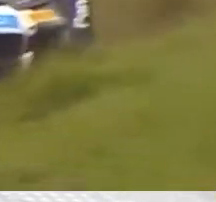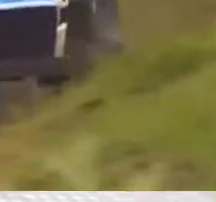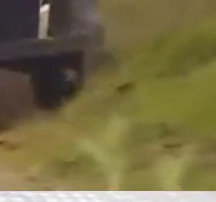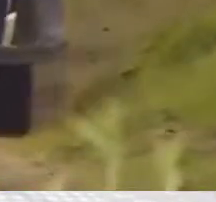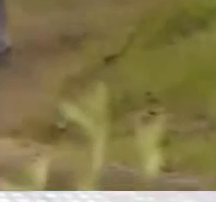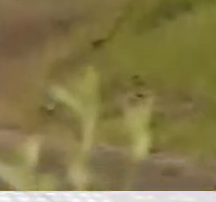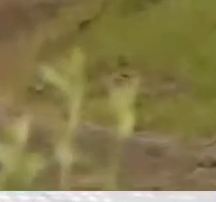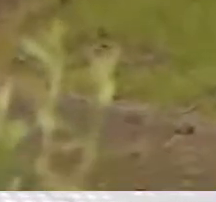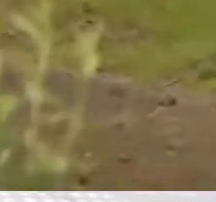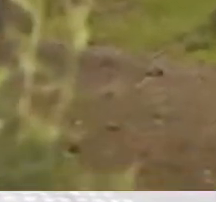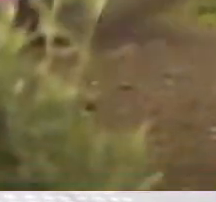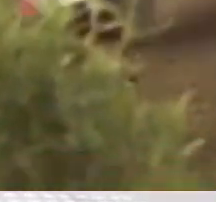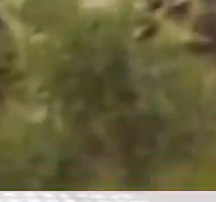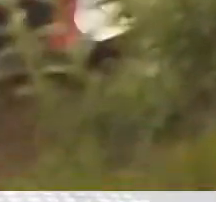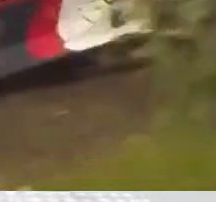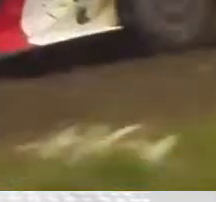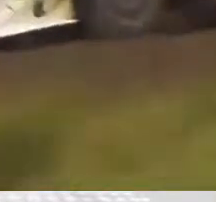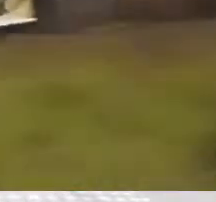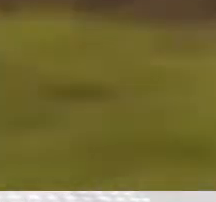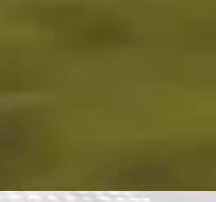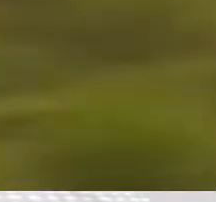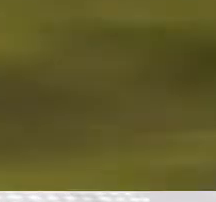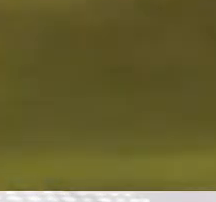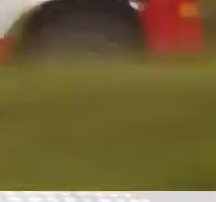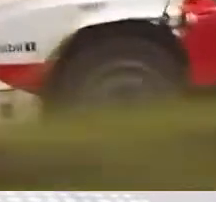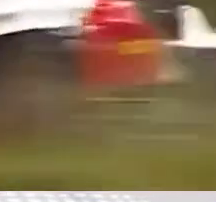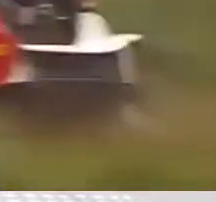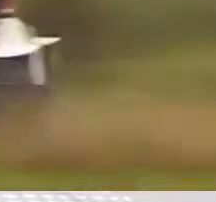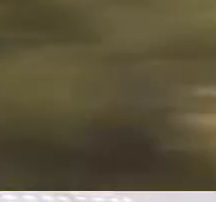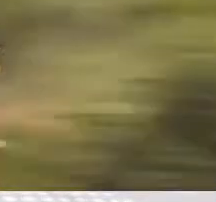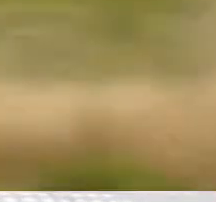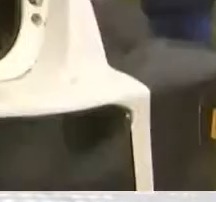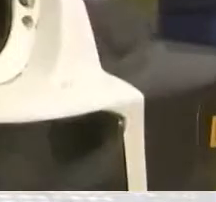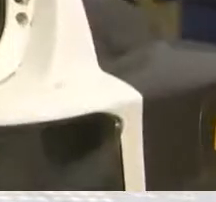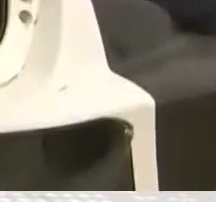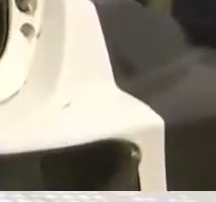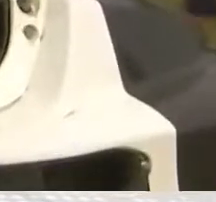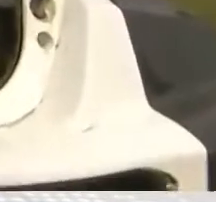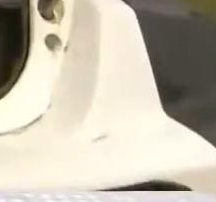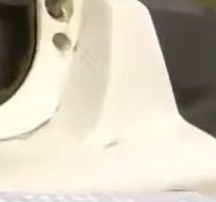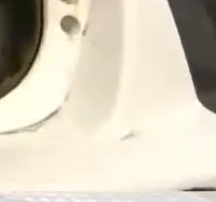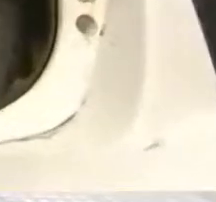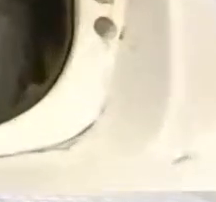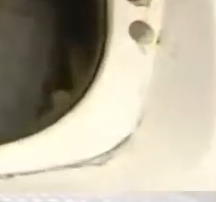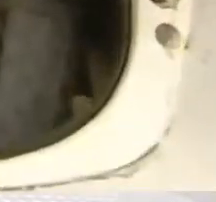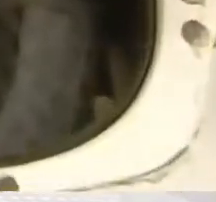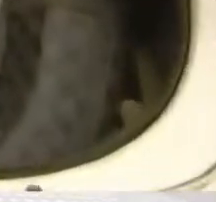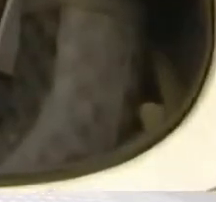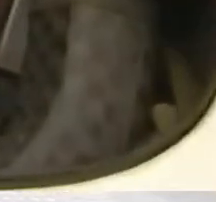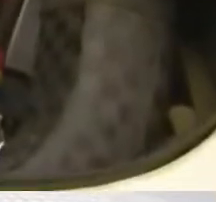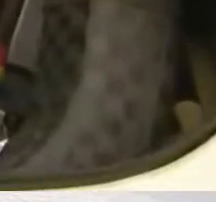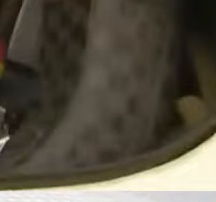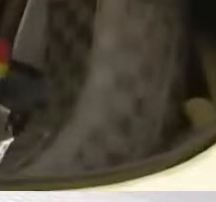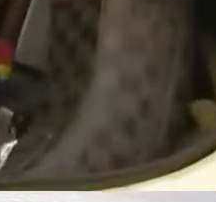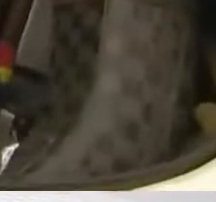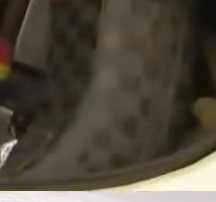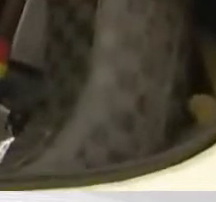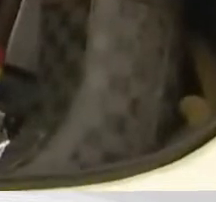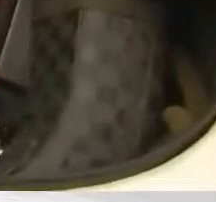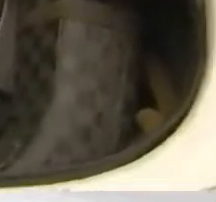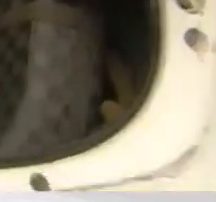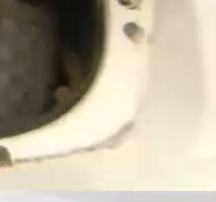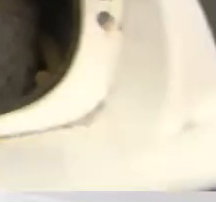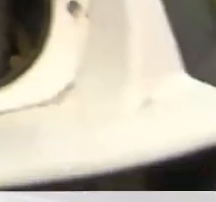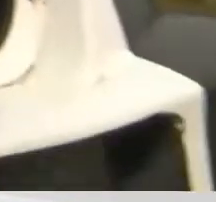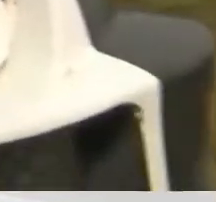quicker than Kadyrov and Pera on stage 15. With a makeshift fix, a bin liner and balaclavas getting them through